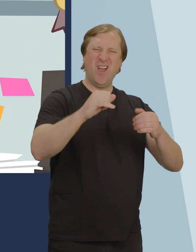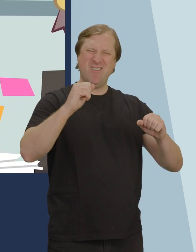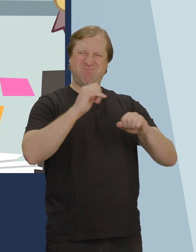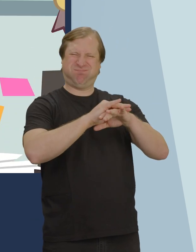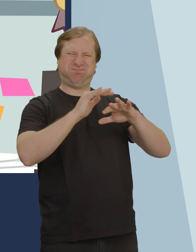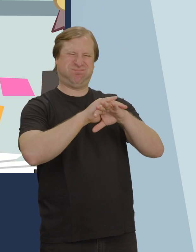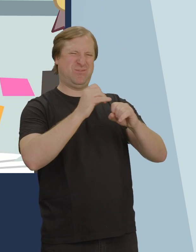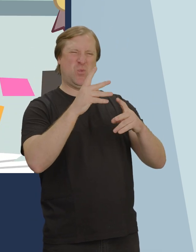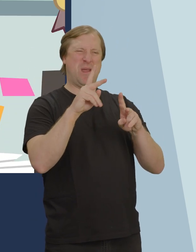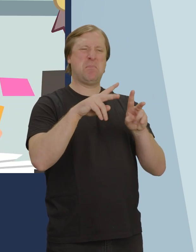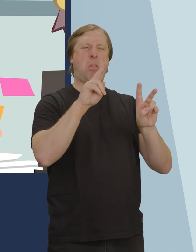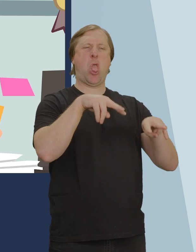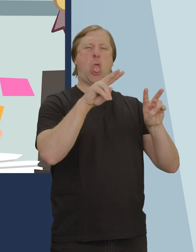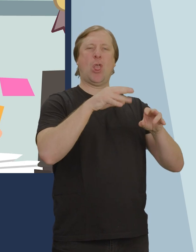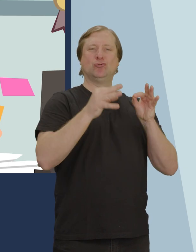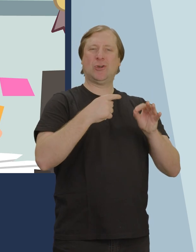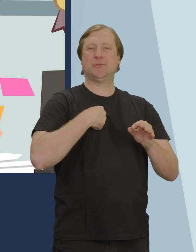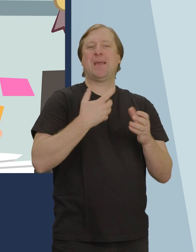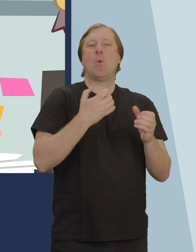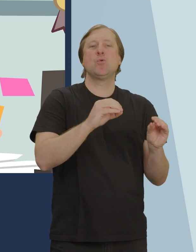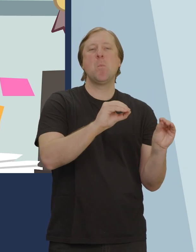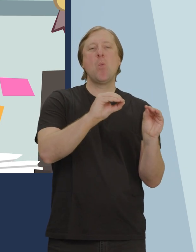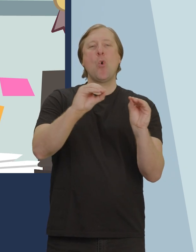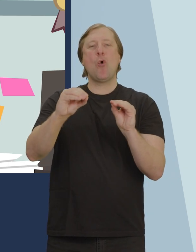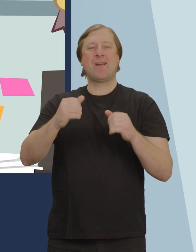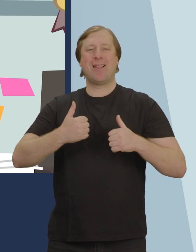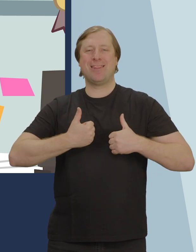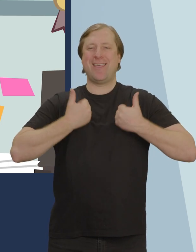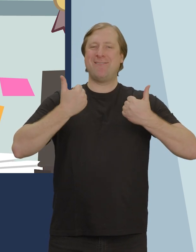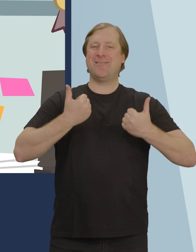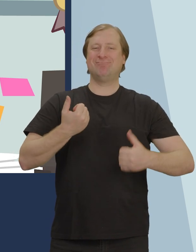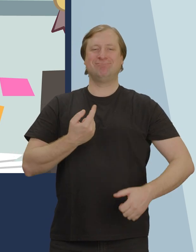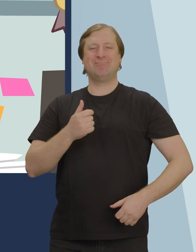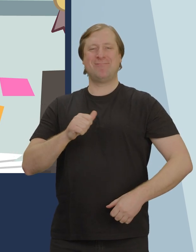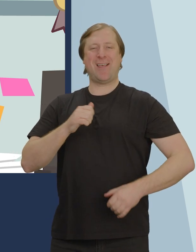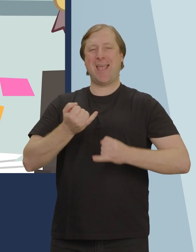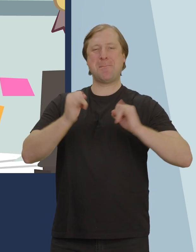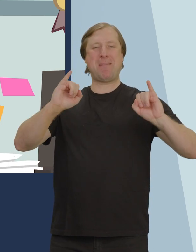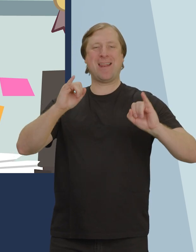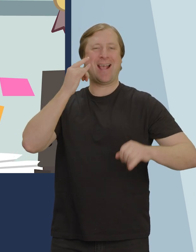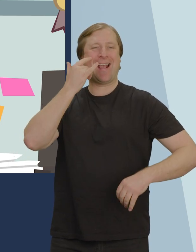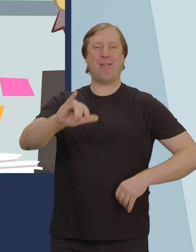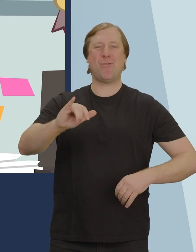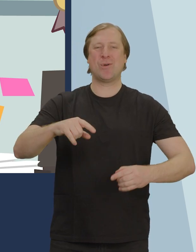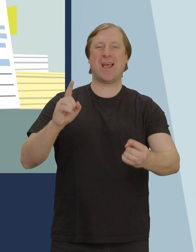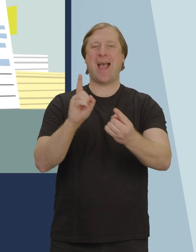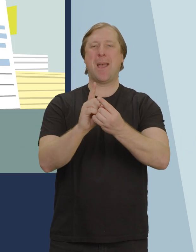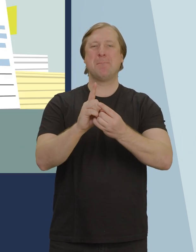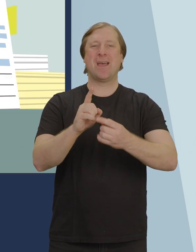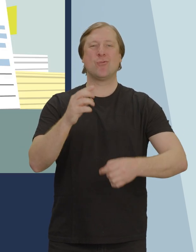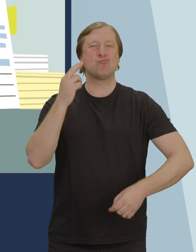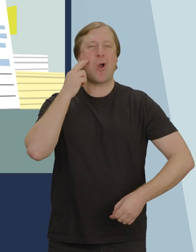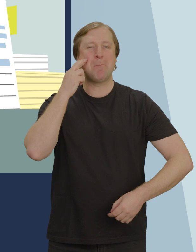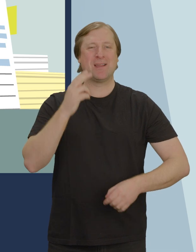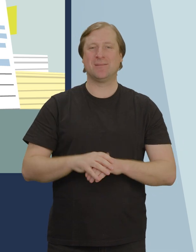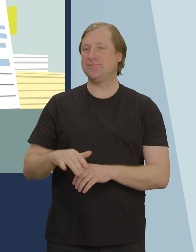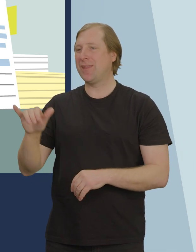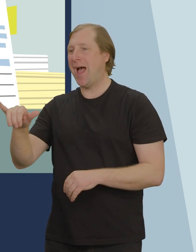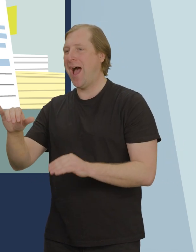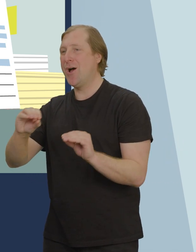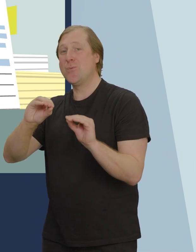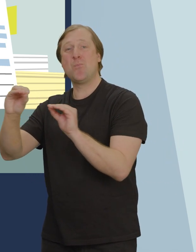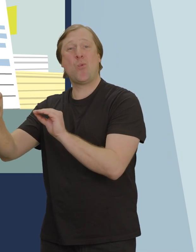many people judging my life. I wanted to live where I could be myself. So I moved to California, and I met Robin. And your move